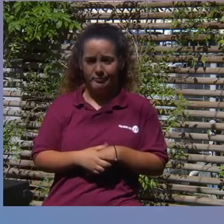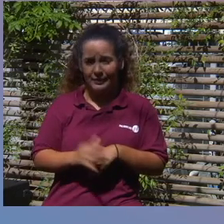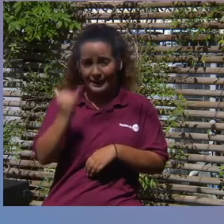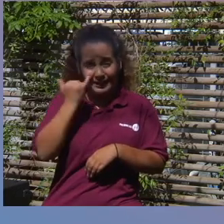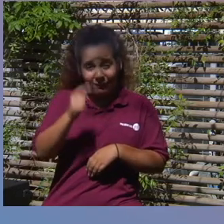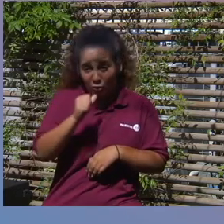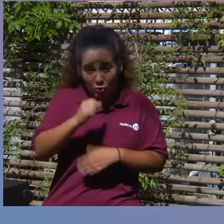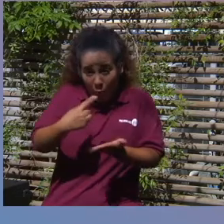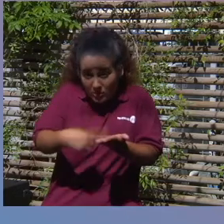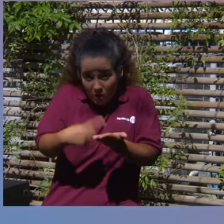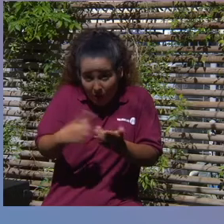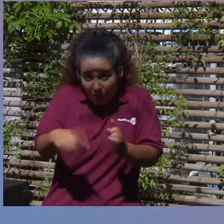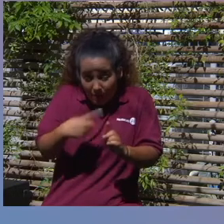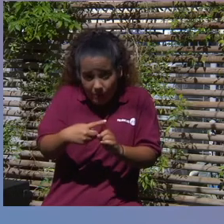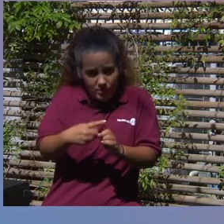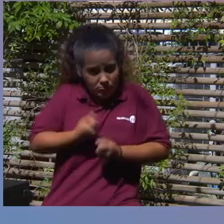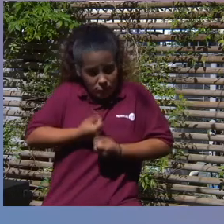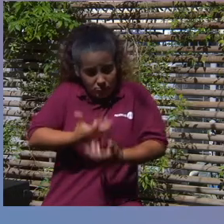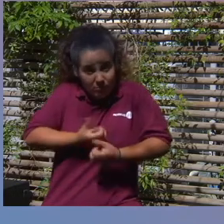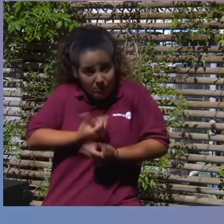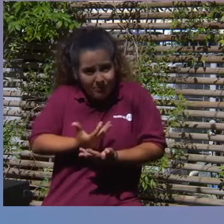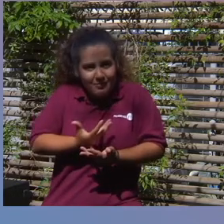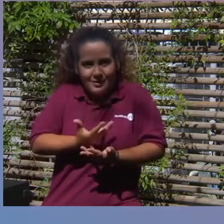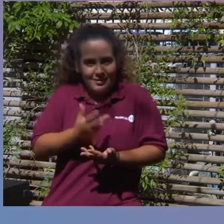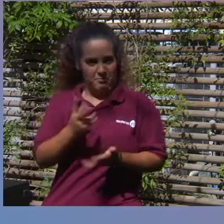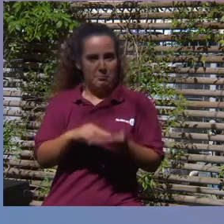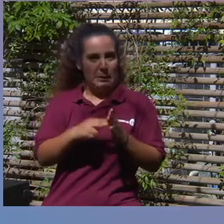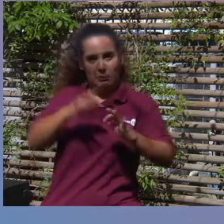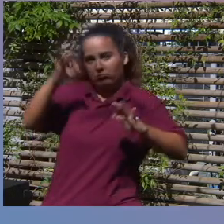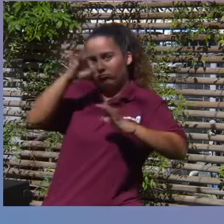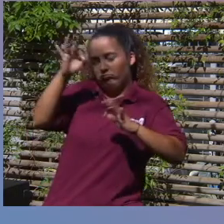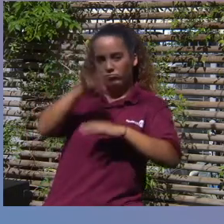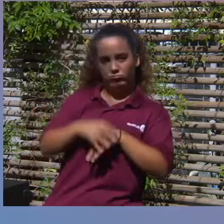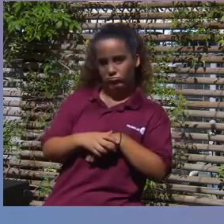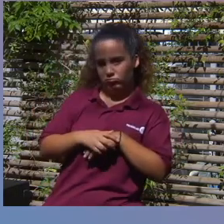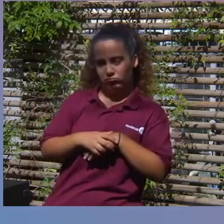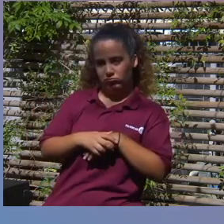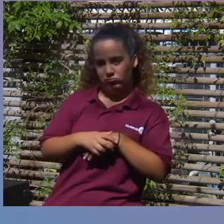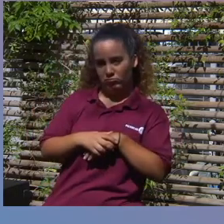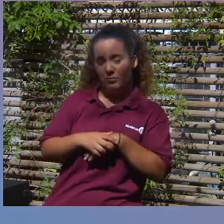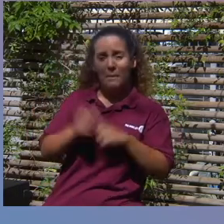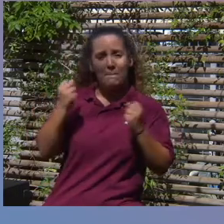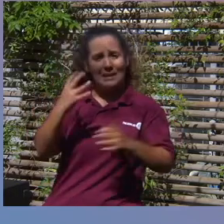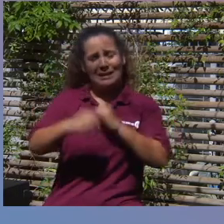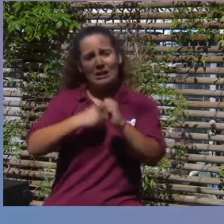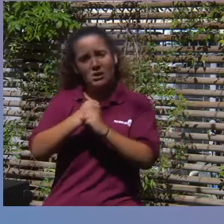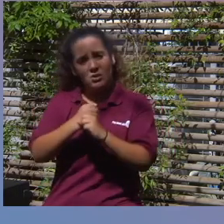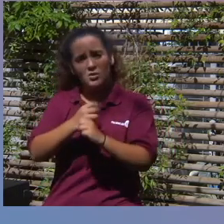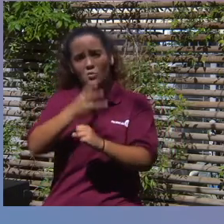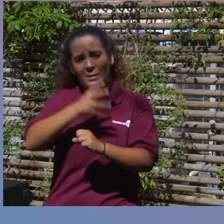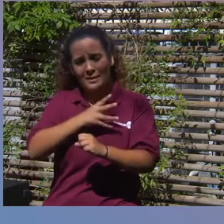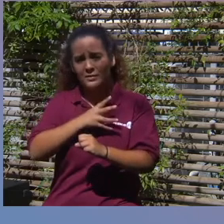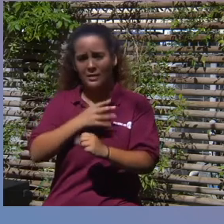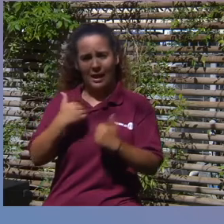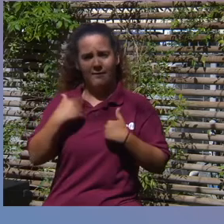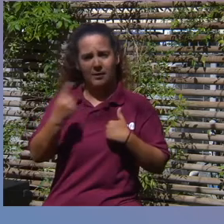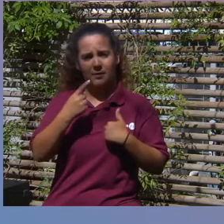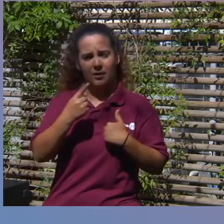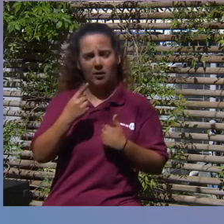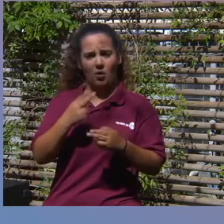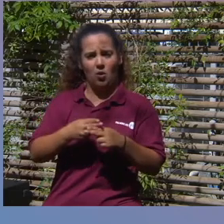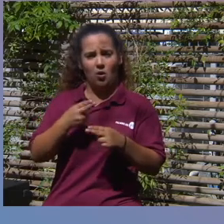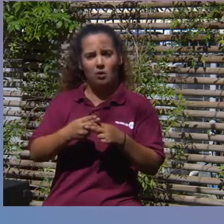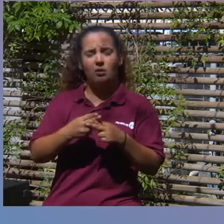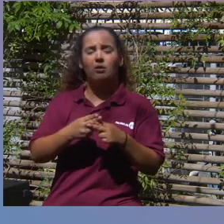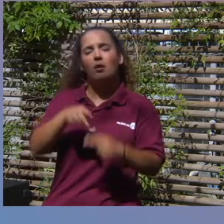talk about these things, they don't really exist. You know, for years, women had something called